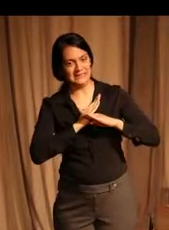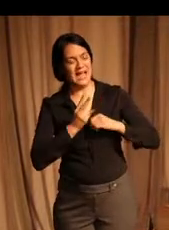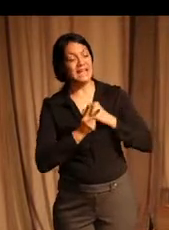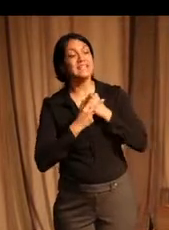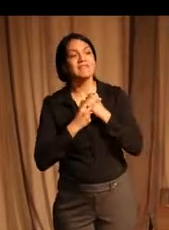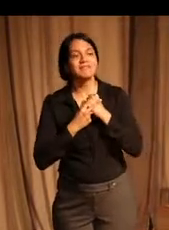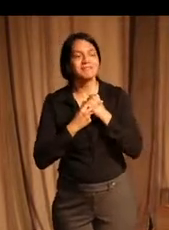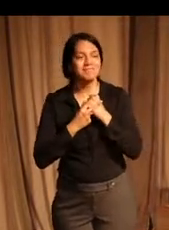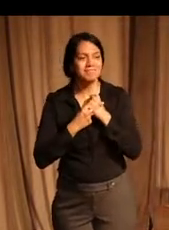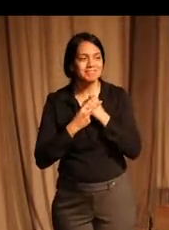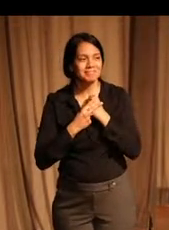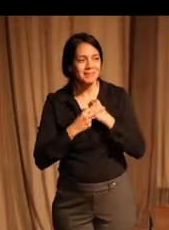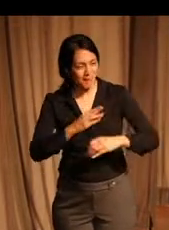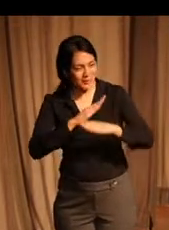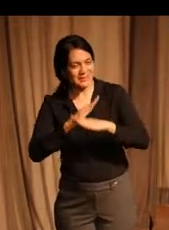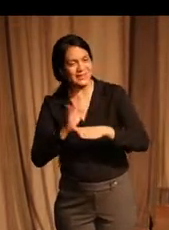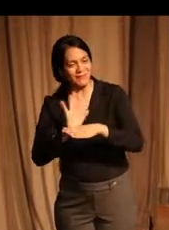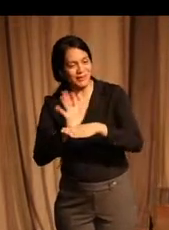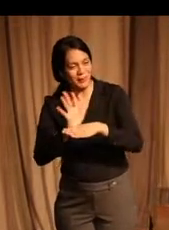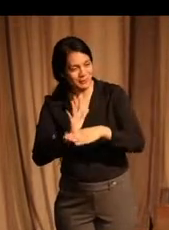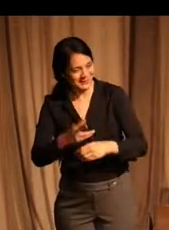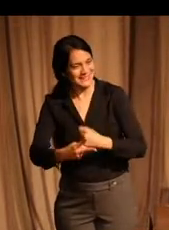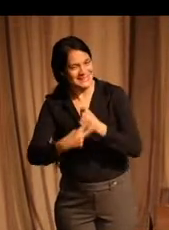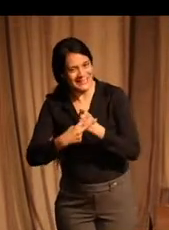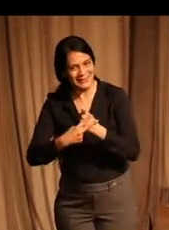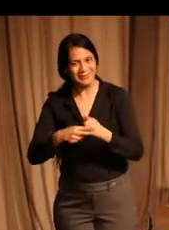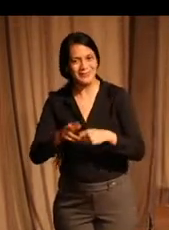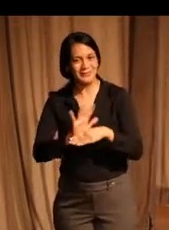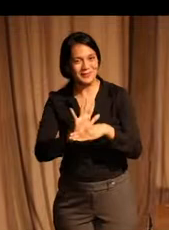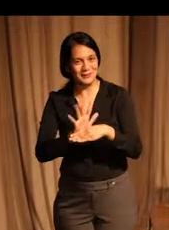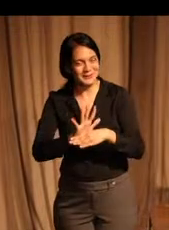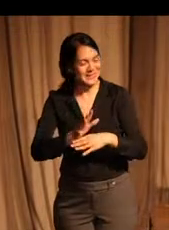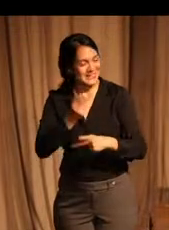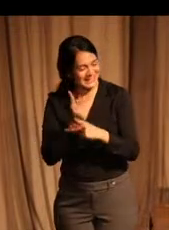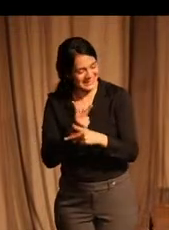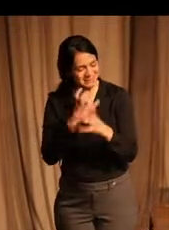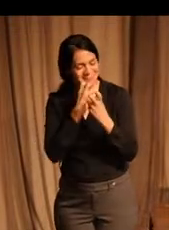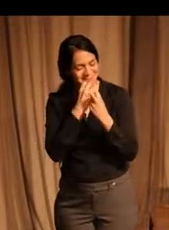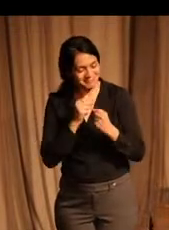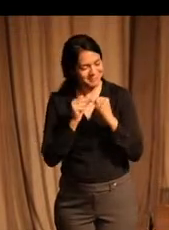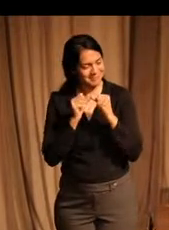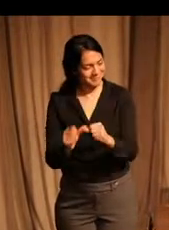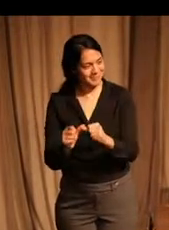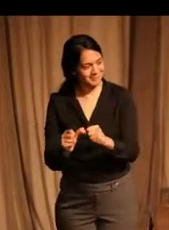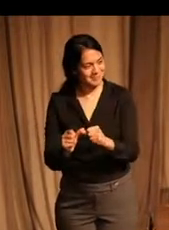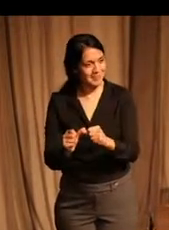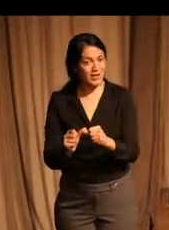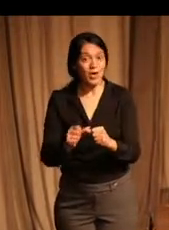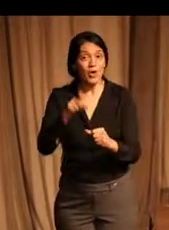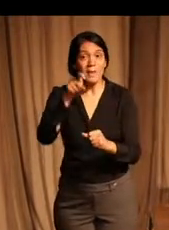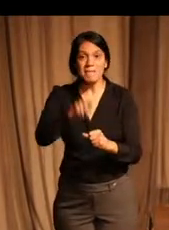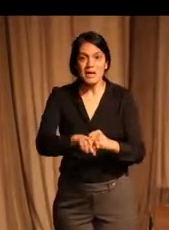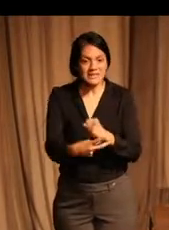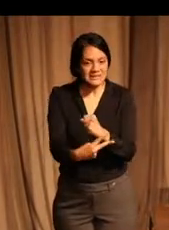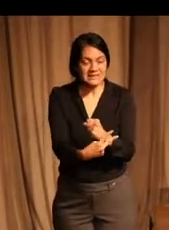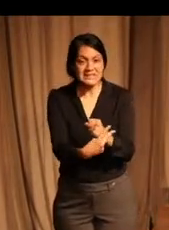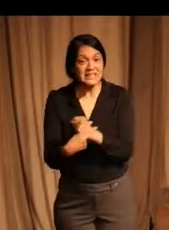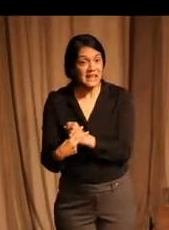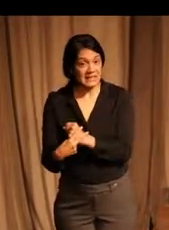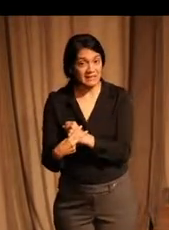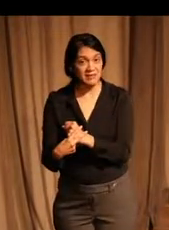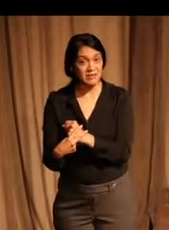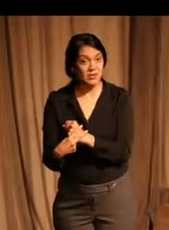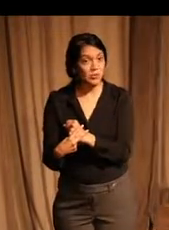our stories, we talk about creating unapologetically and dreaming, but the archives are so important, and archives are very